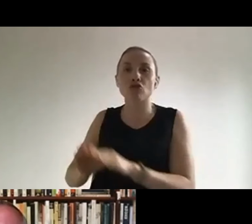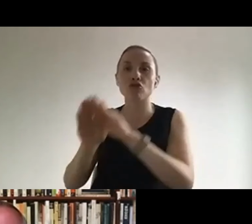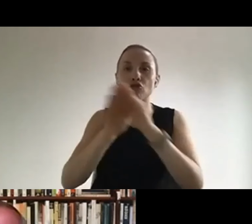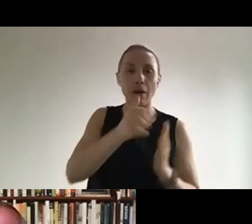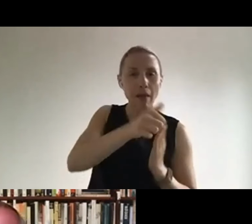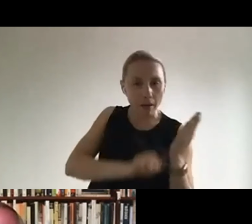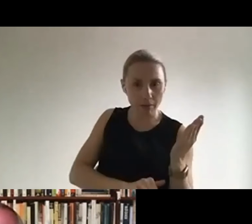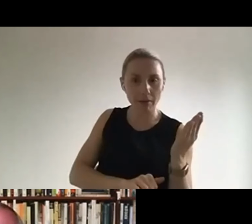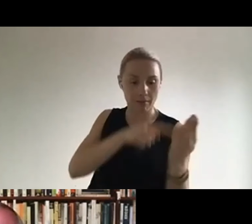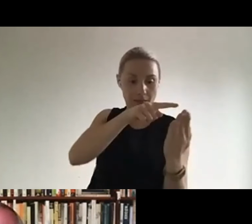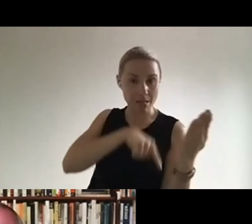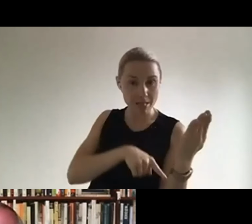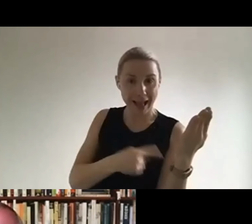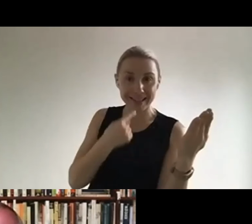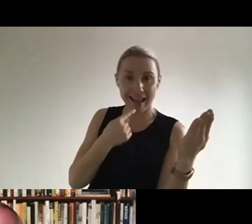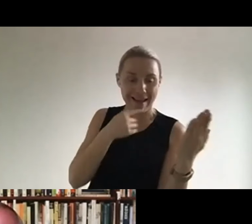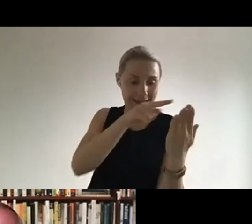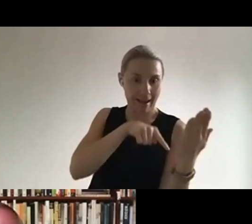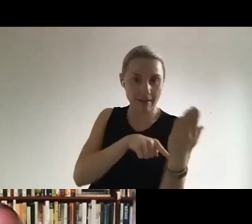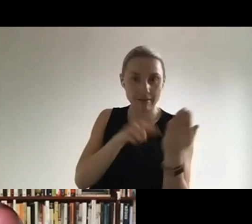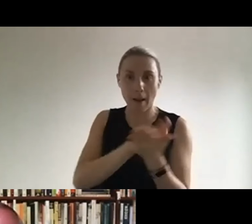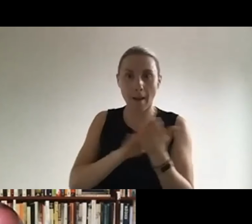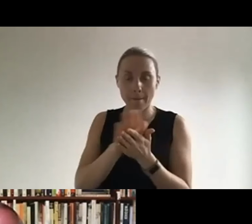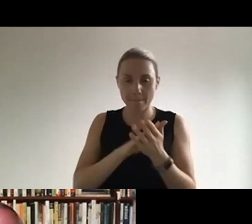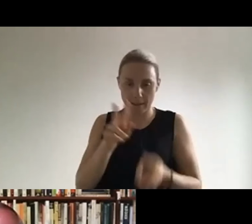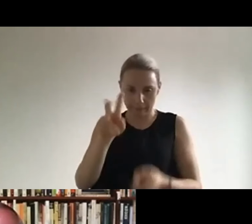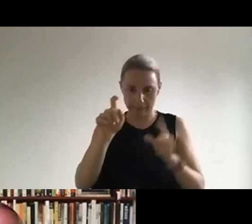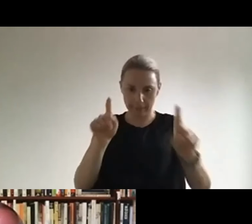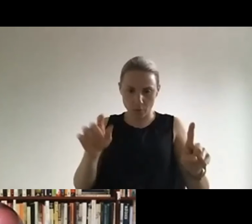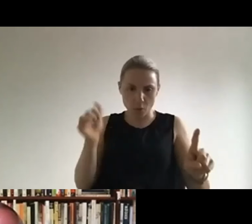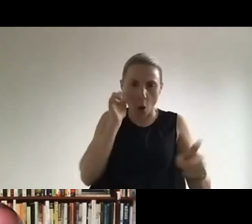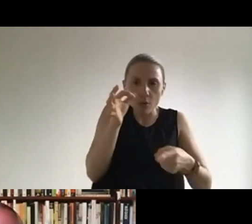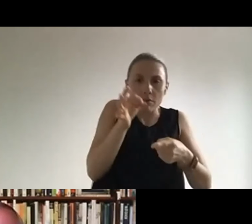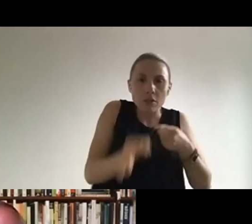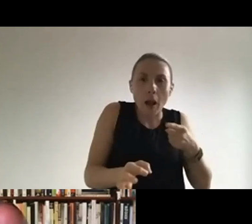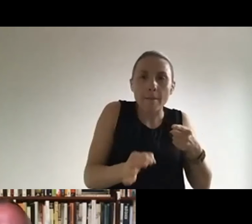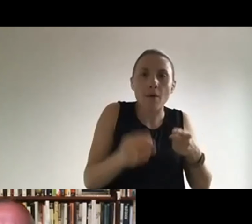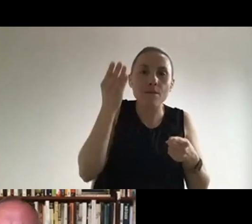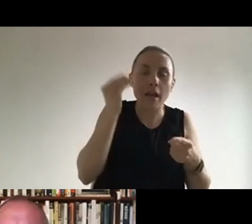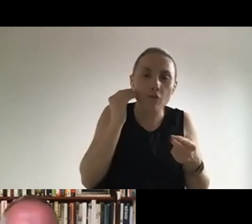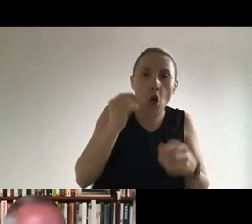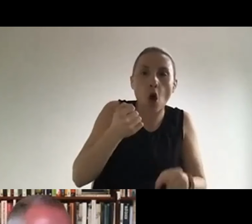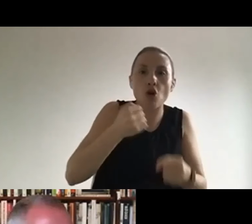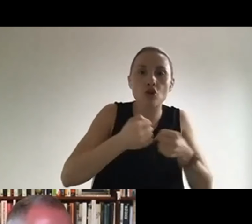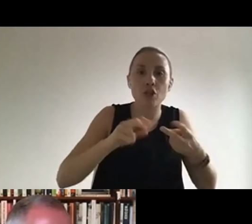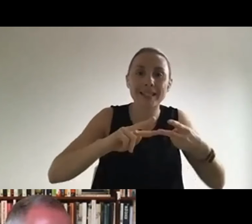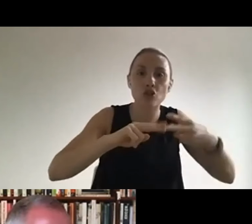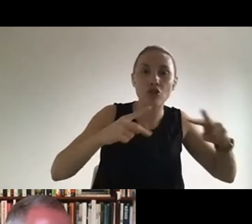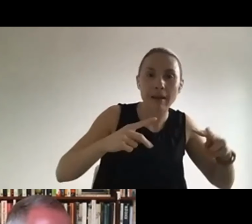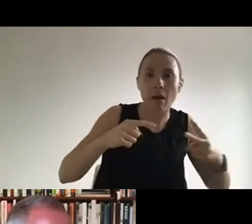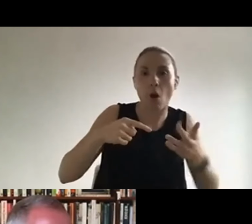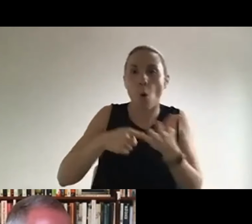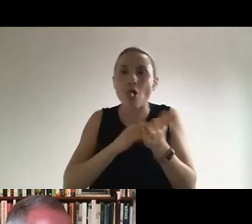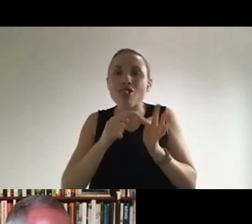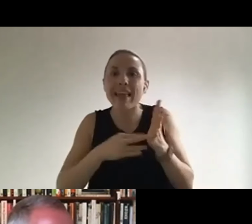those data on people what types of hearing loss there are, better genophenotype patients. And then those registries